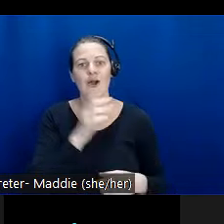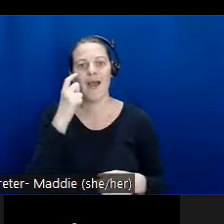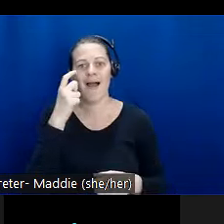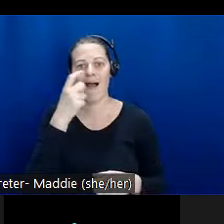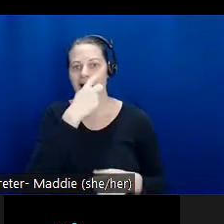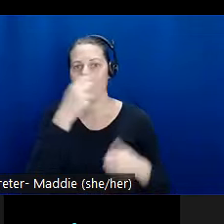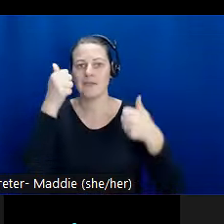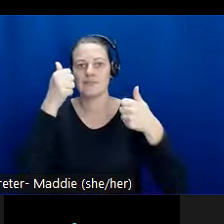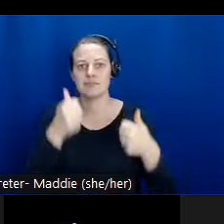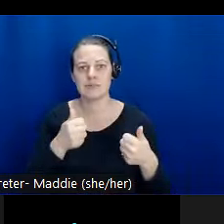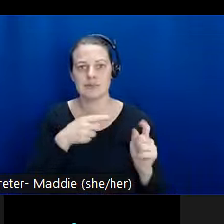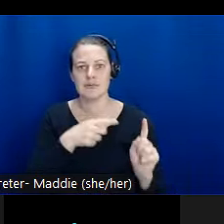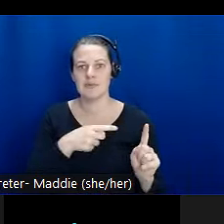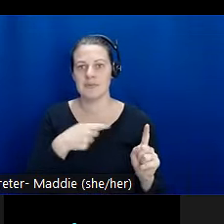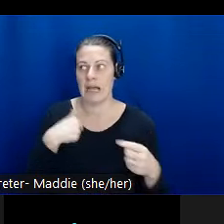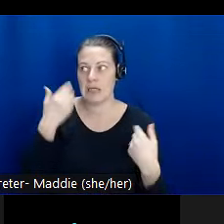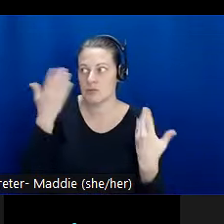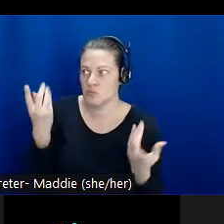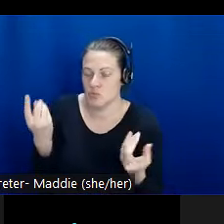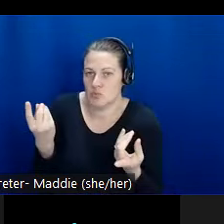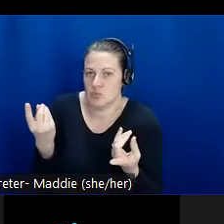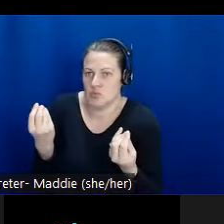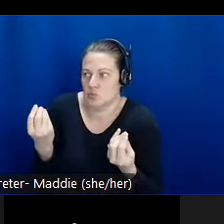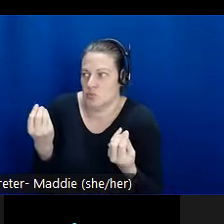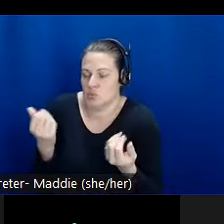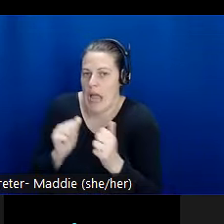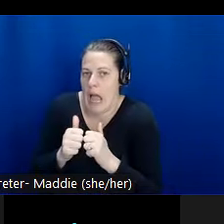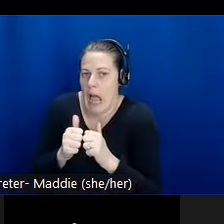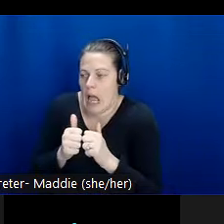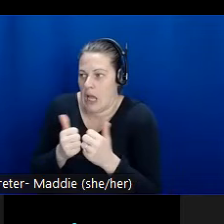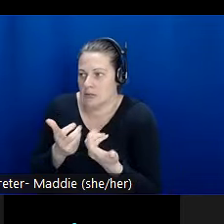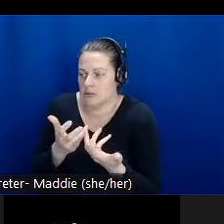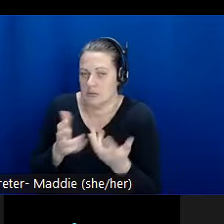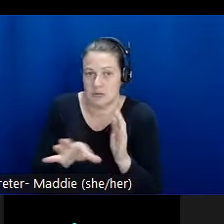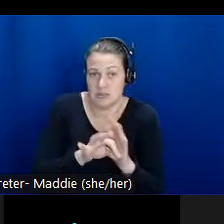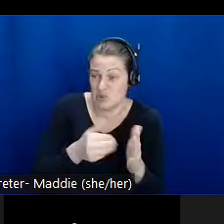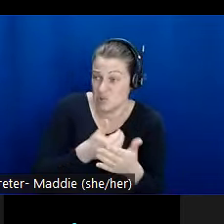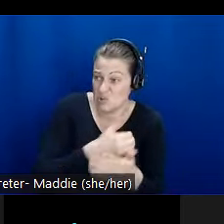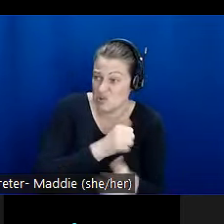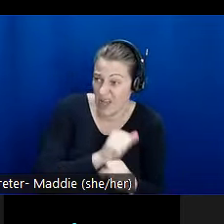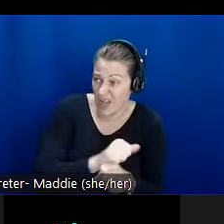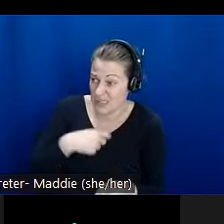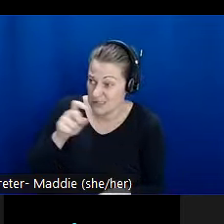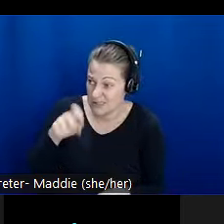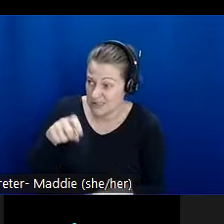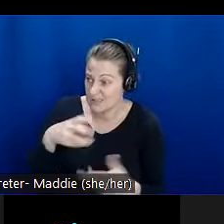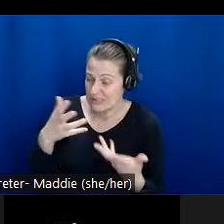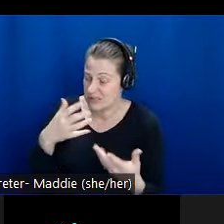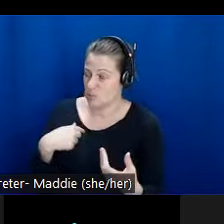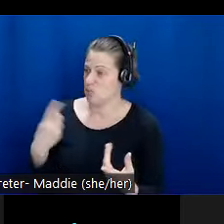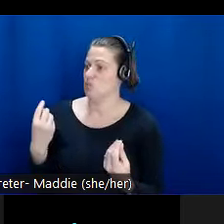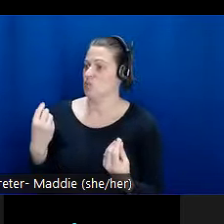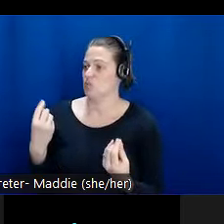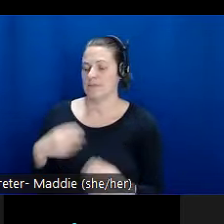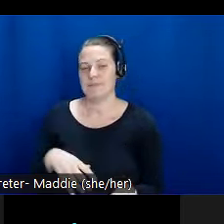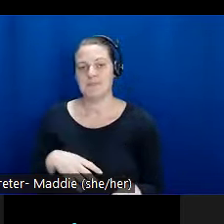but didn't know what to do. Like, will she need to find a new job? How is she going to navigate this as well? With